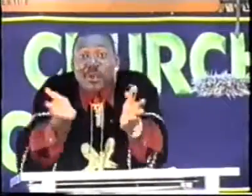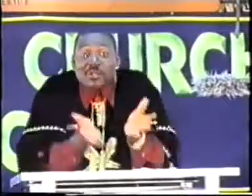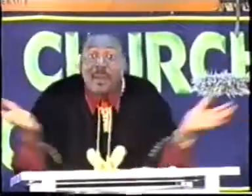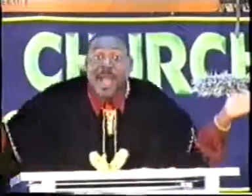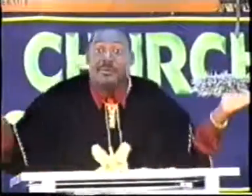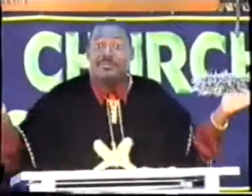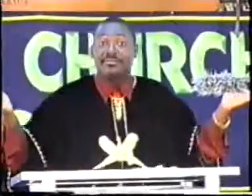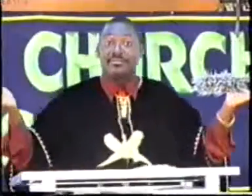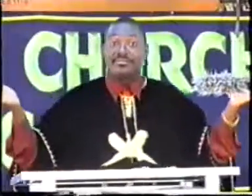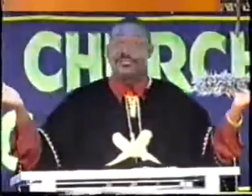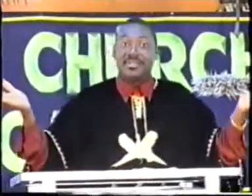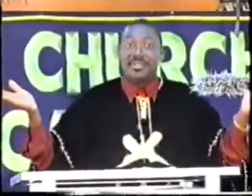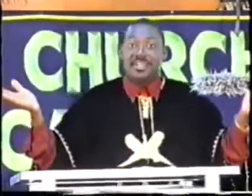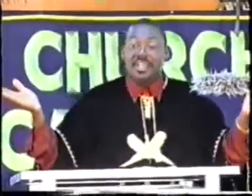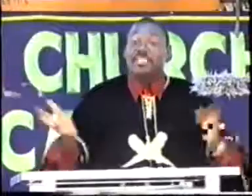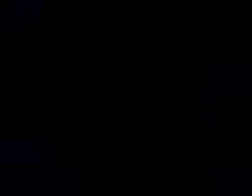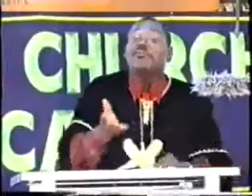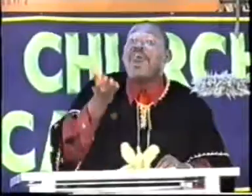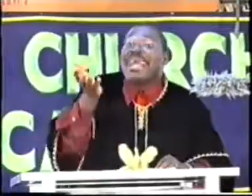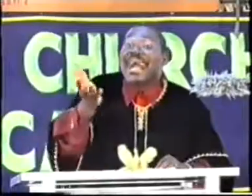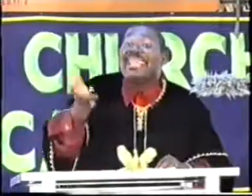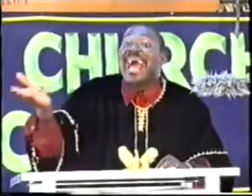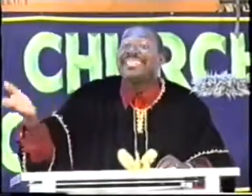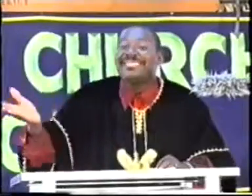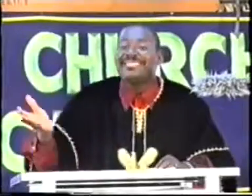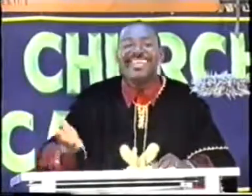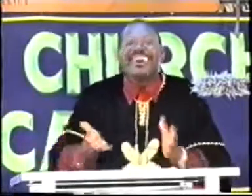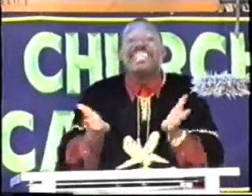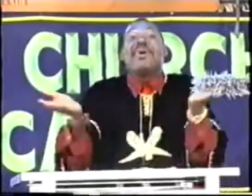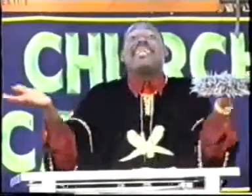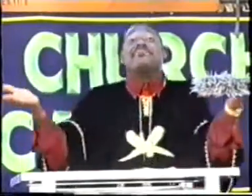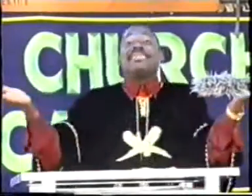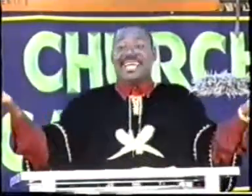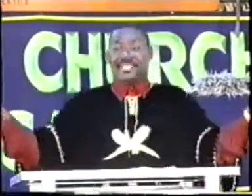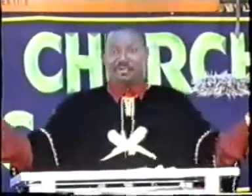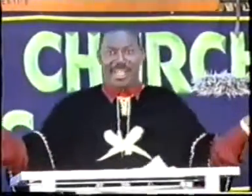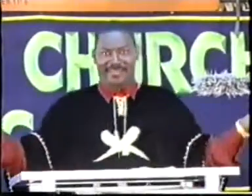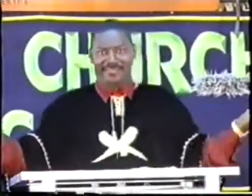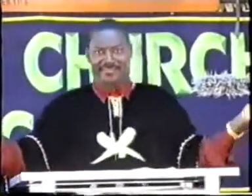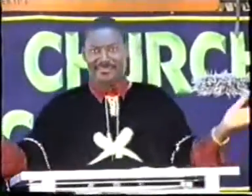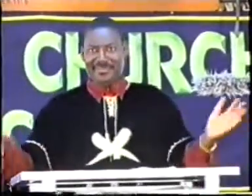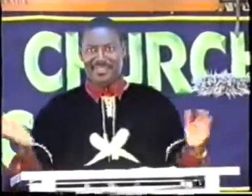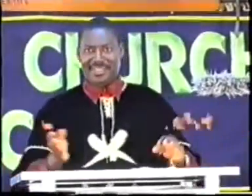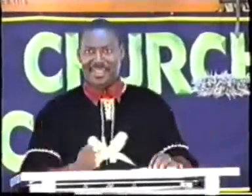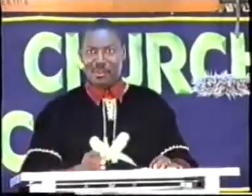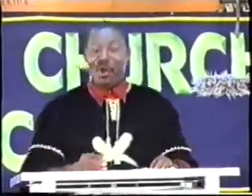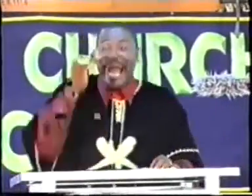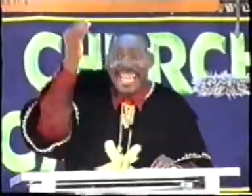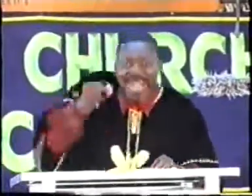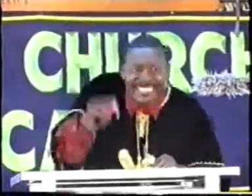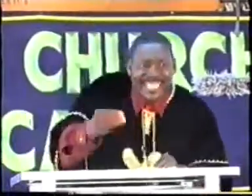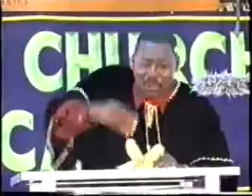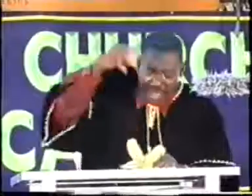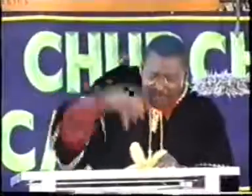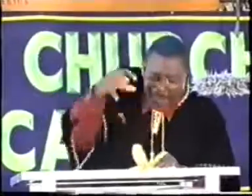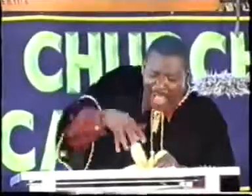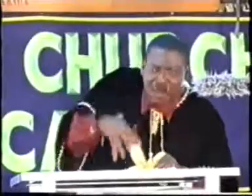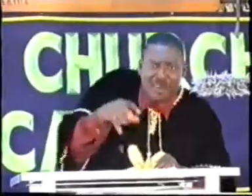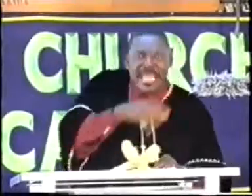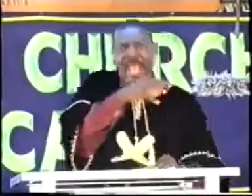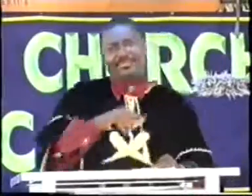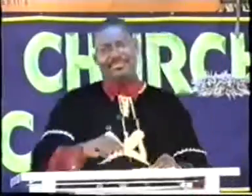had a year this year Bible. And your soft worker, Nanyan, and any paddenum as I see soon. When you are the I want to